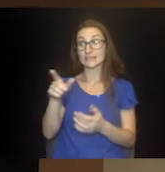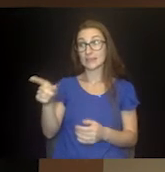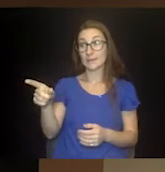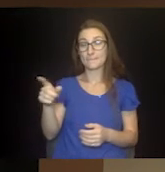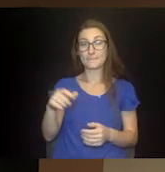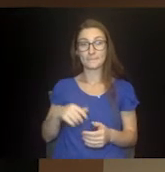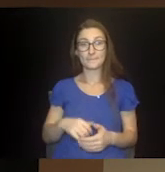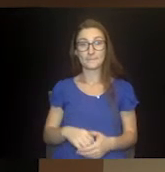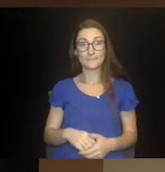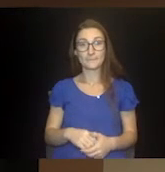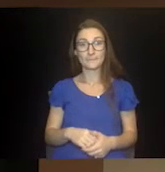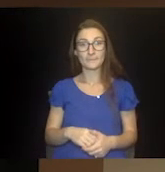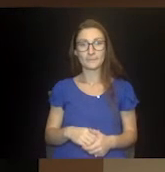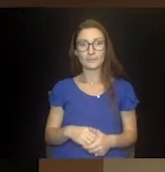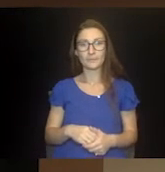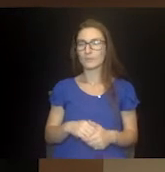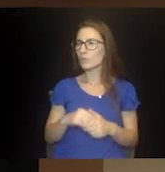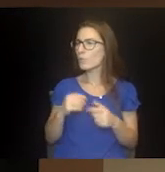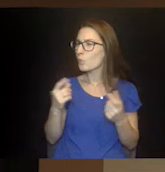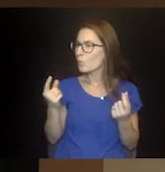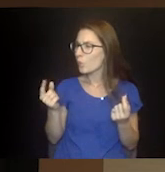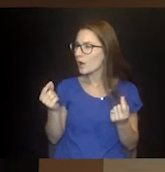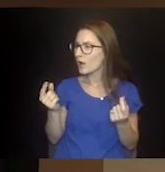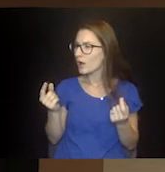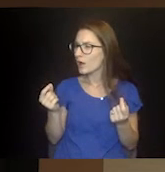her, please. Thank you.